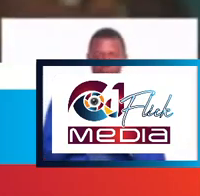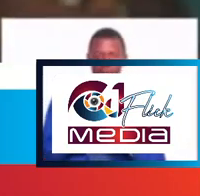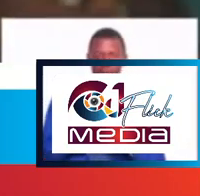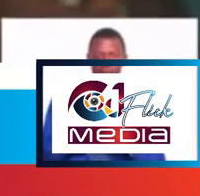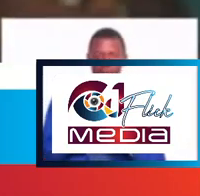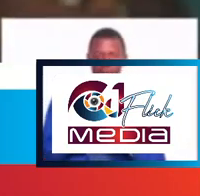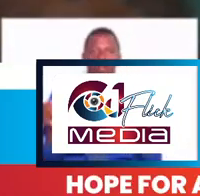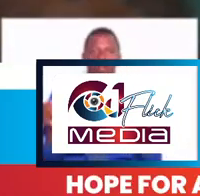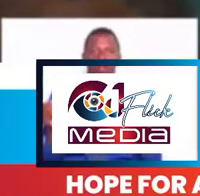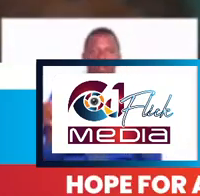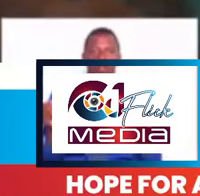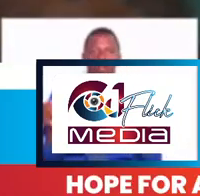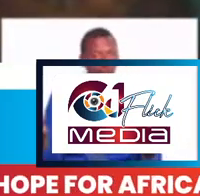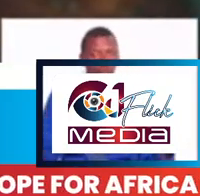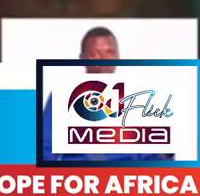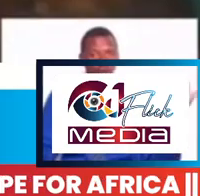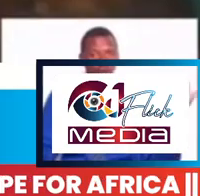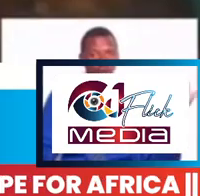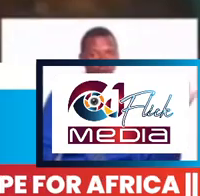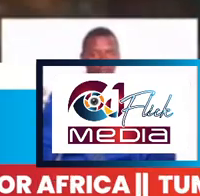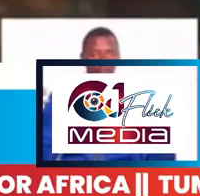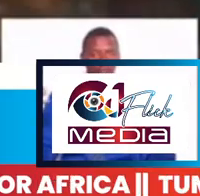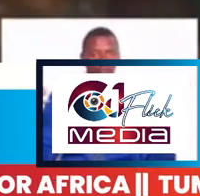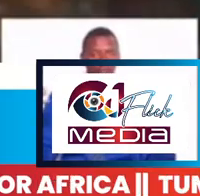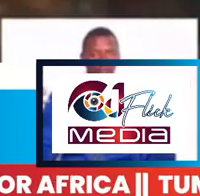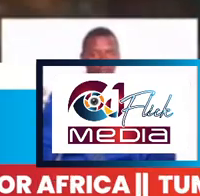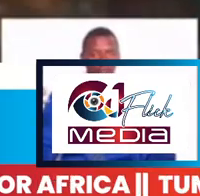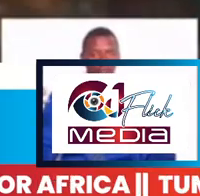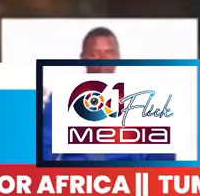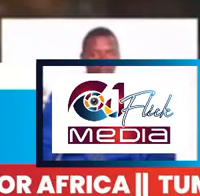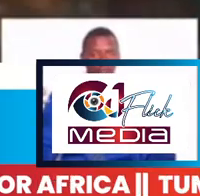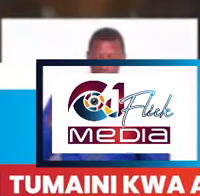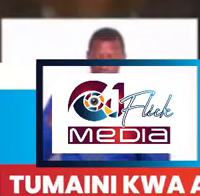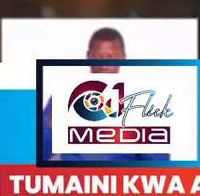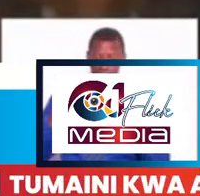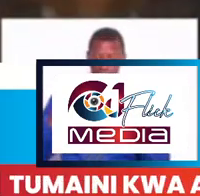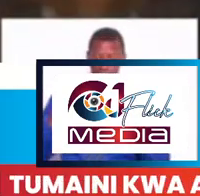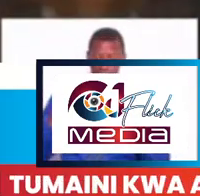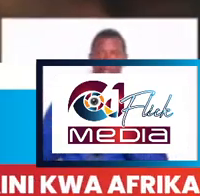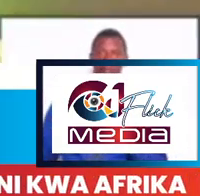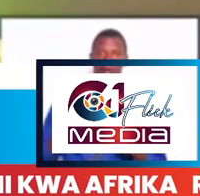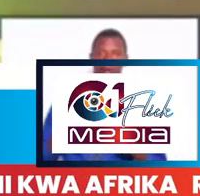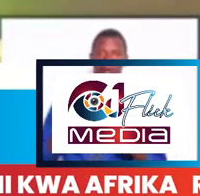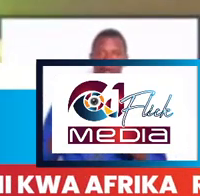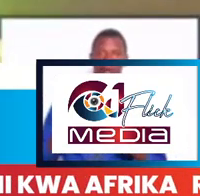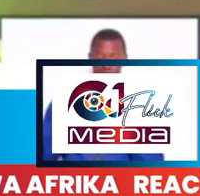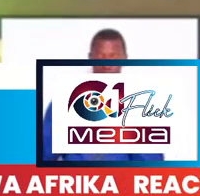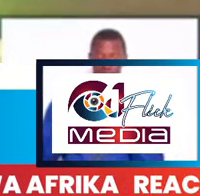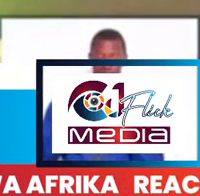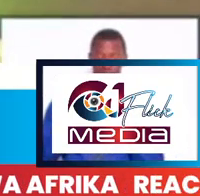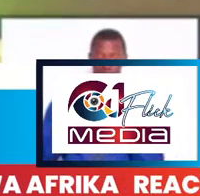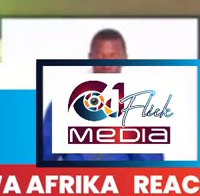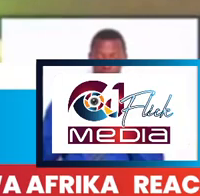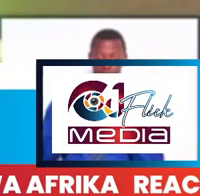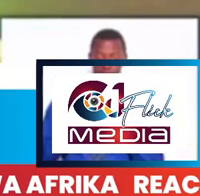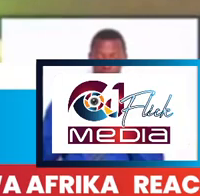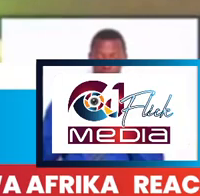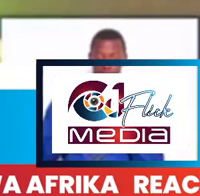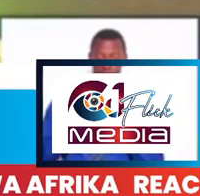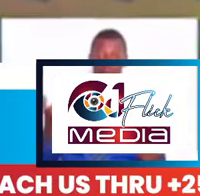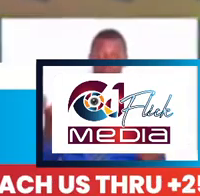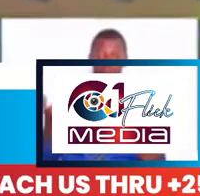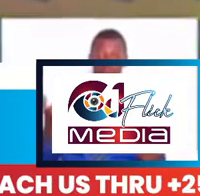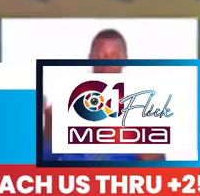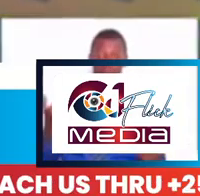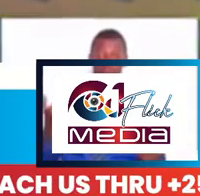Hallelujah. Just think of me, like me now, my example. Hallelujah. I am preaching